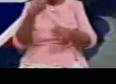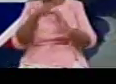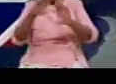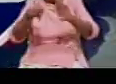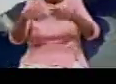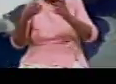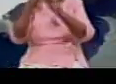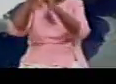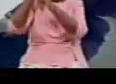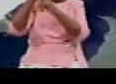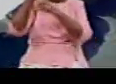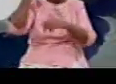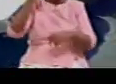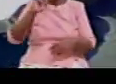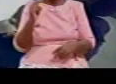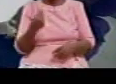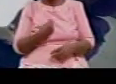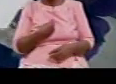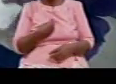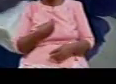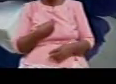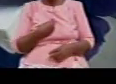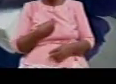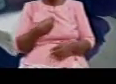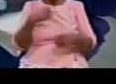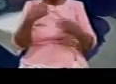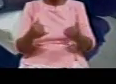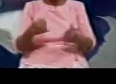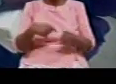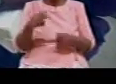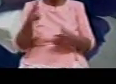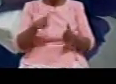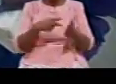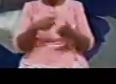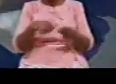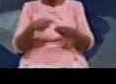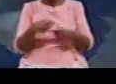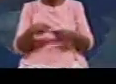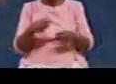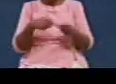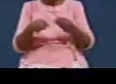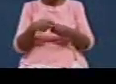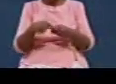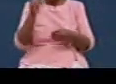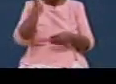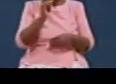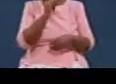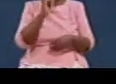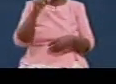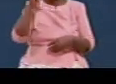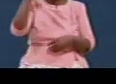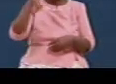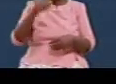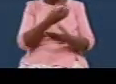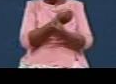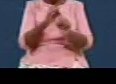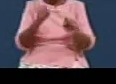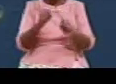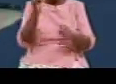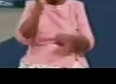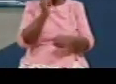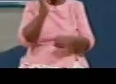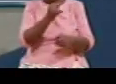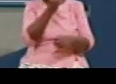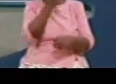himself for us. We read about Israel. He will redeem Israel from all its iniquity. We're reading